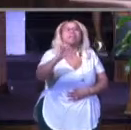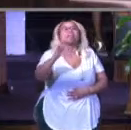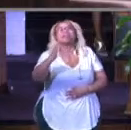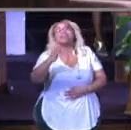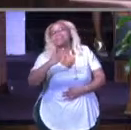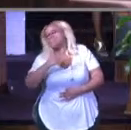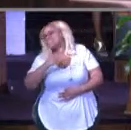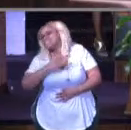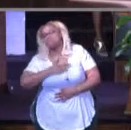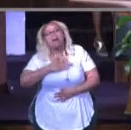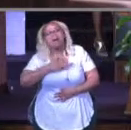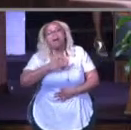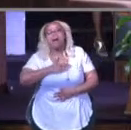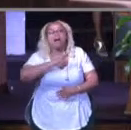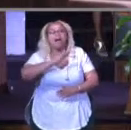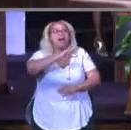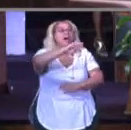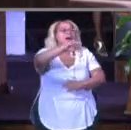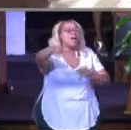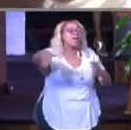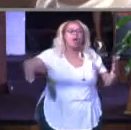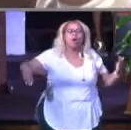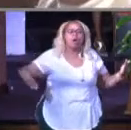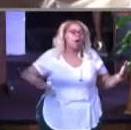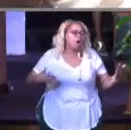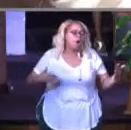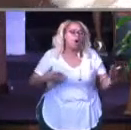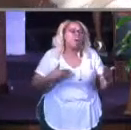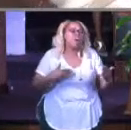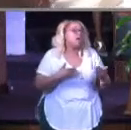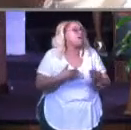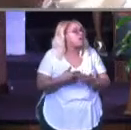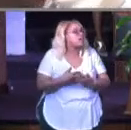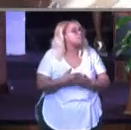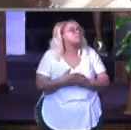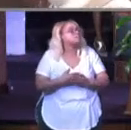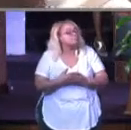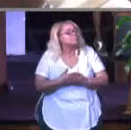God is my all.